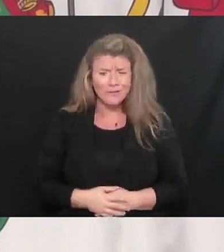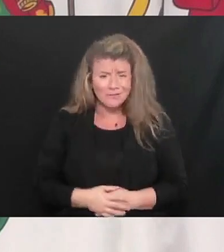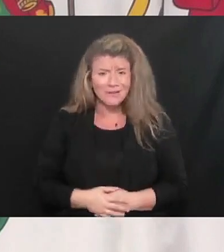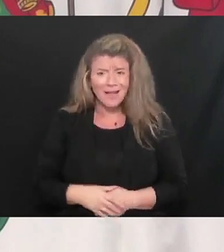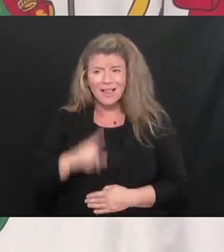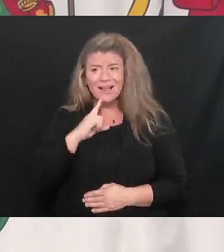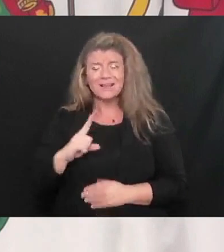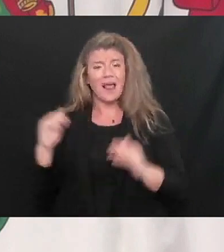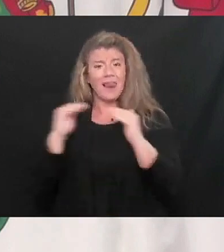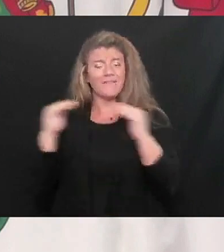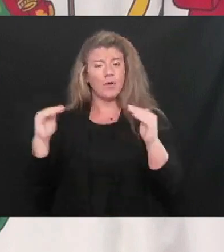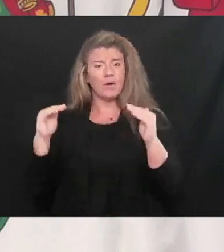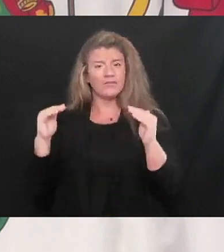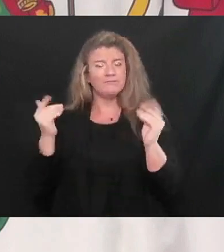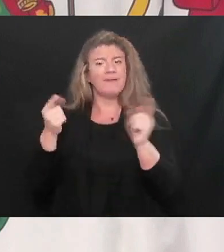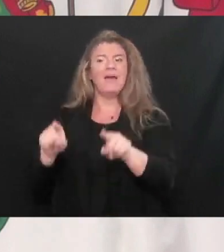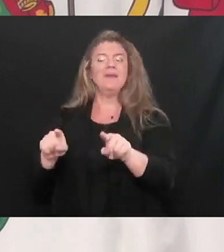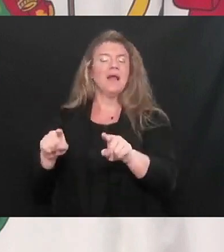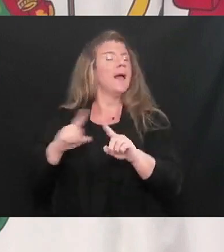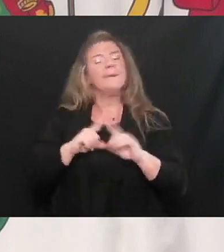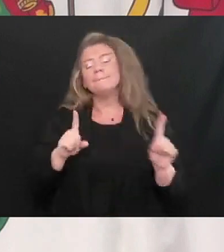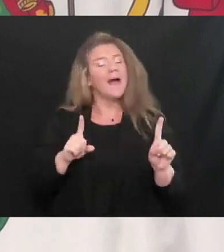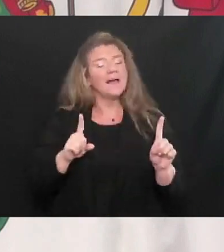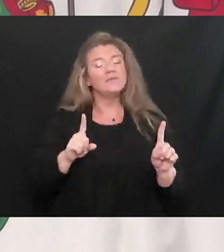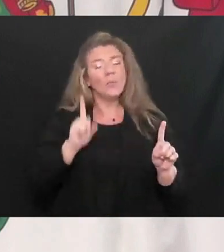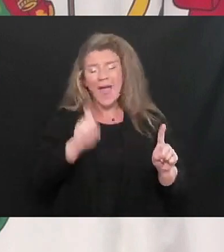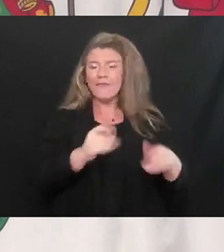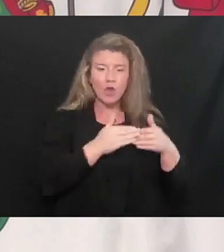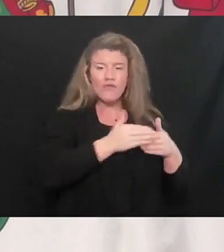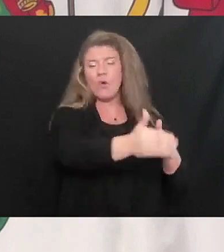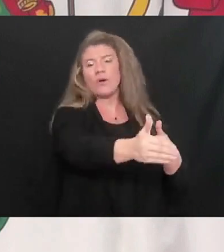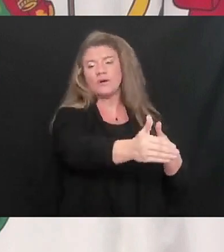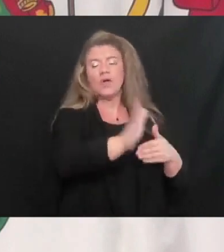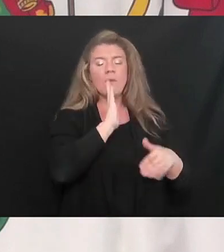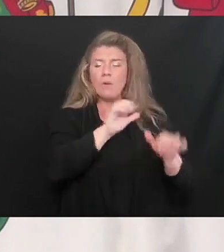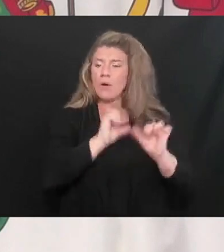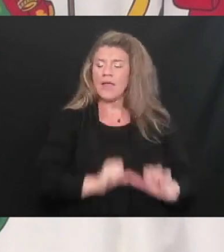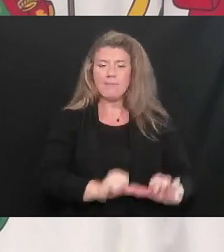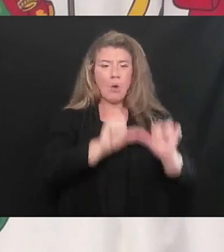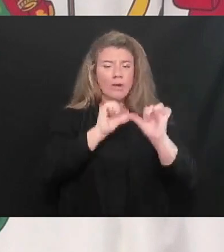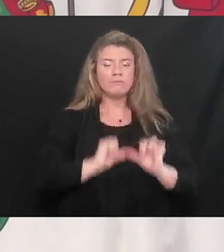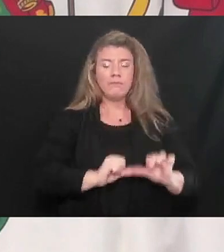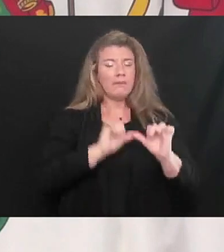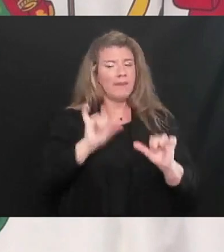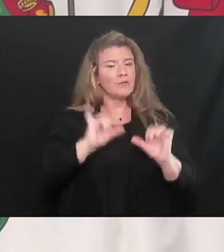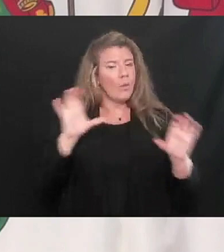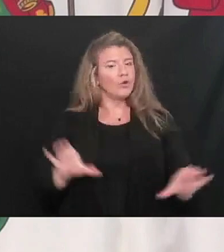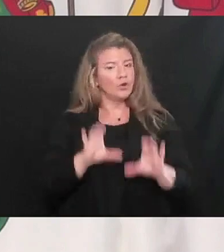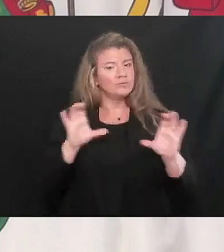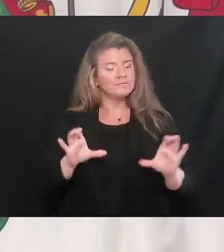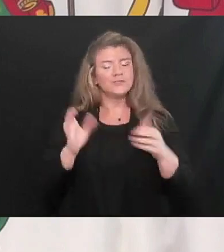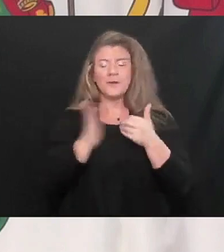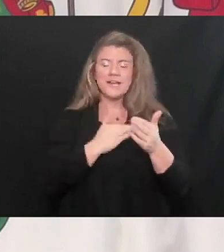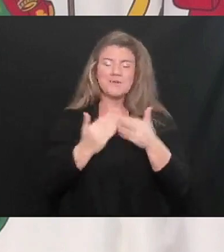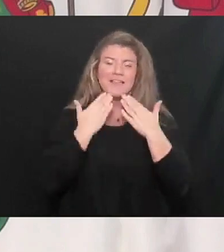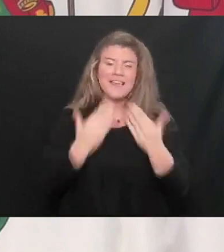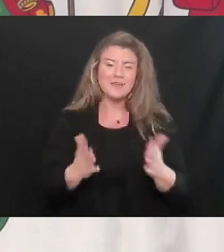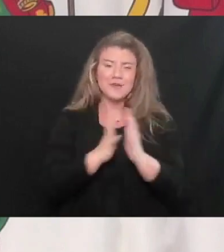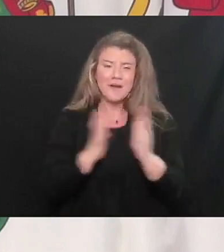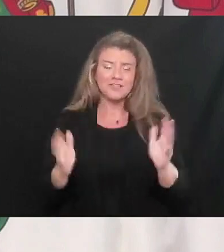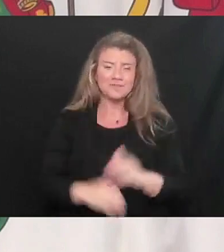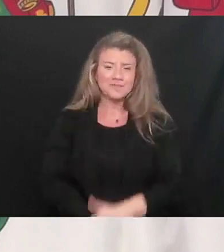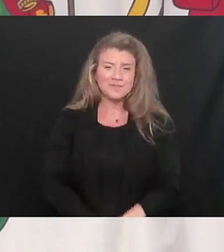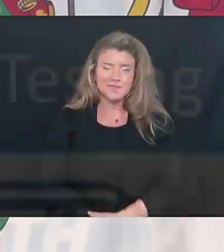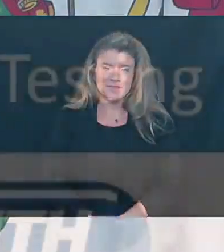of emptiness, but with all that, we go forward and we keep on going north, and that's what we do. So anyway, thank you so much.